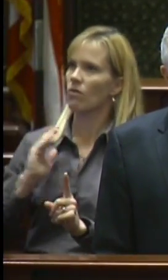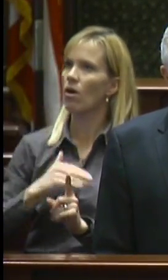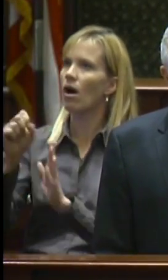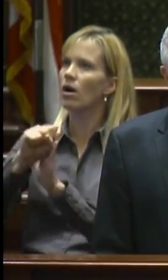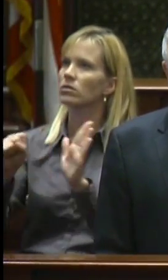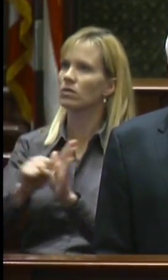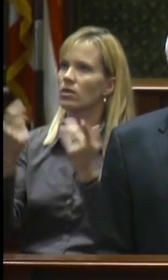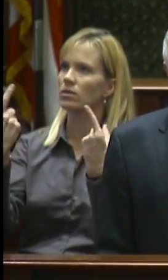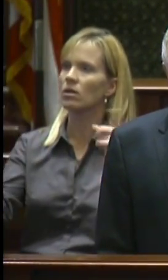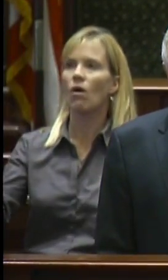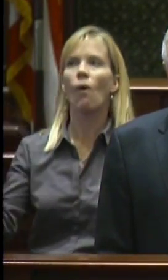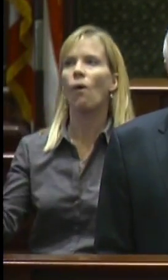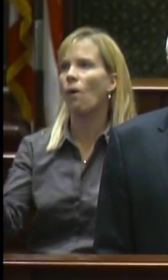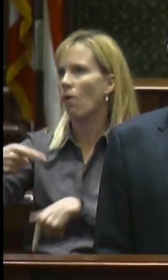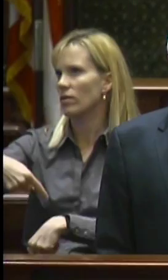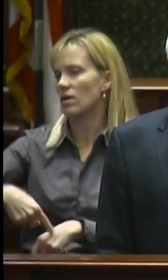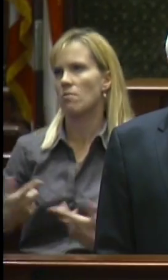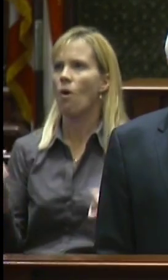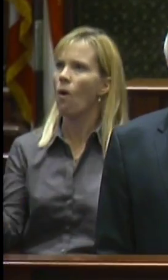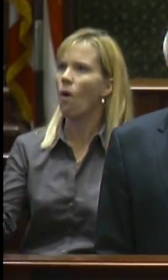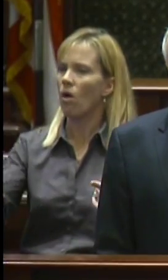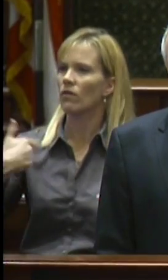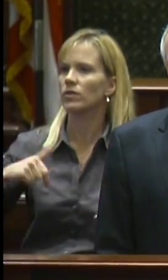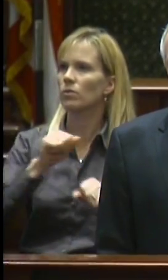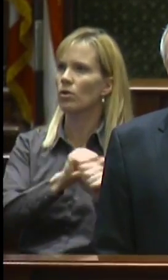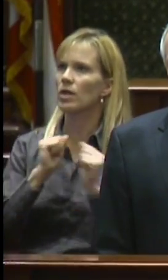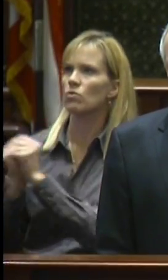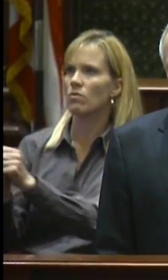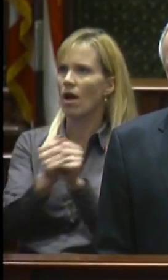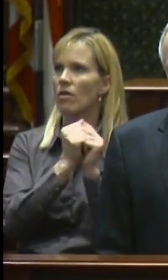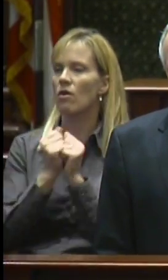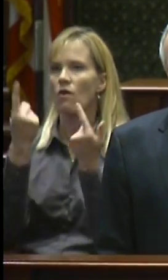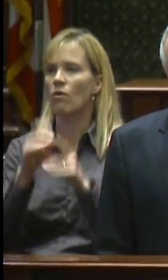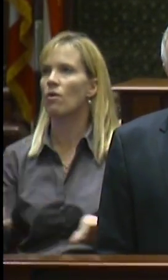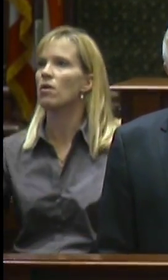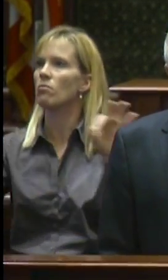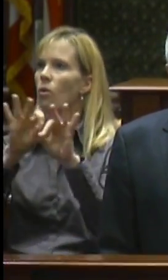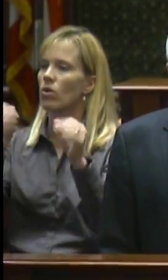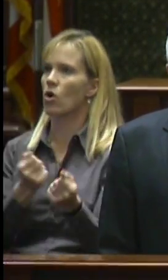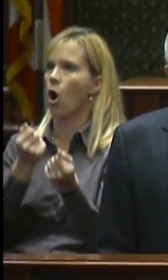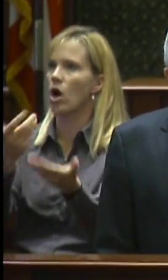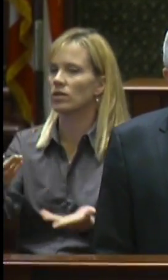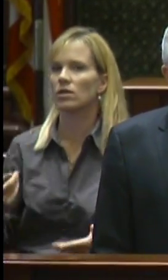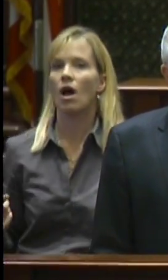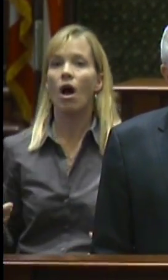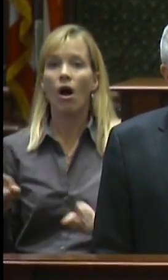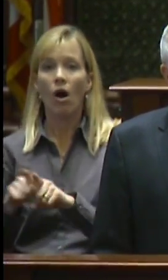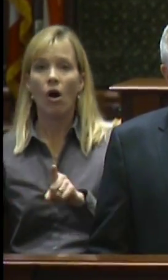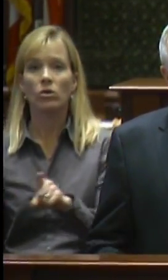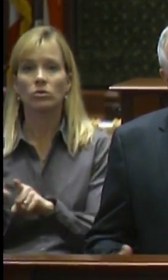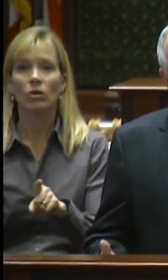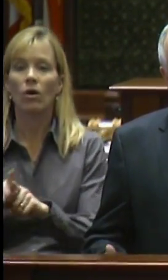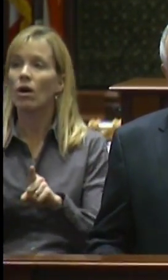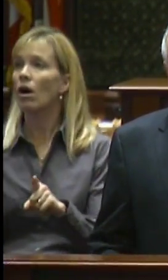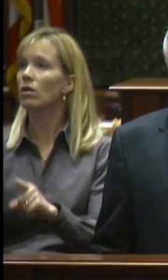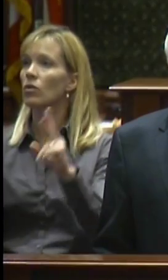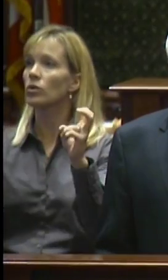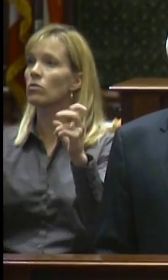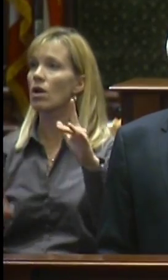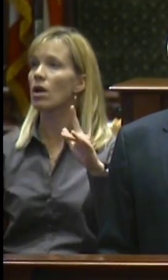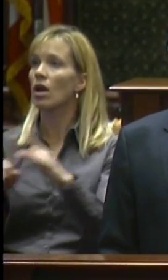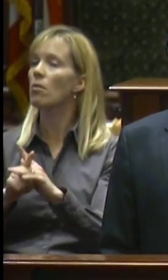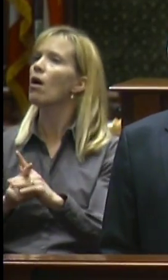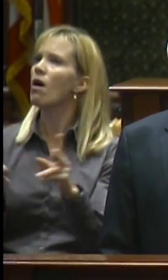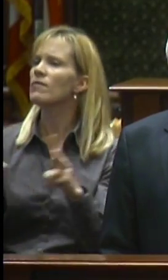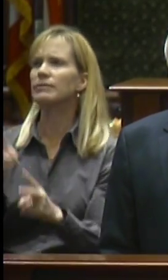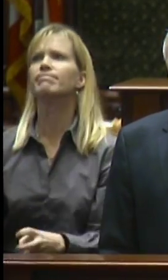state's success at all times. All of us working together for important causes. And also, another issue that came up that was